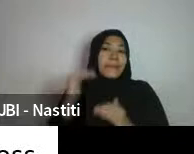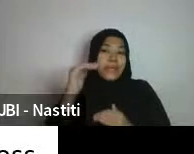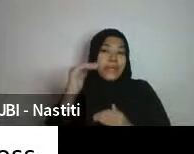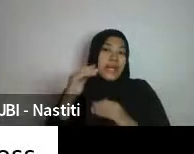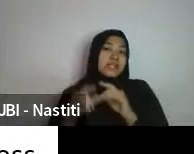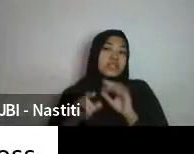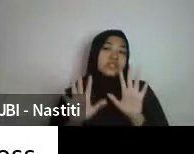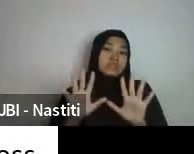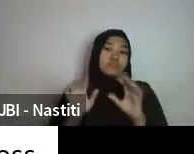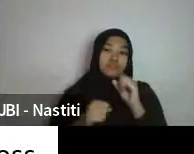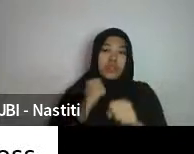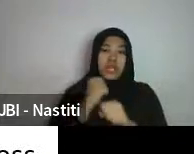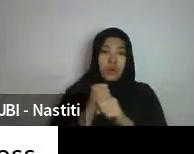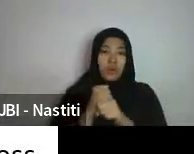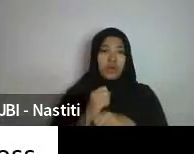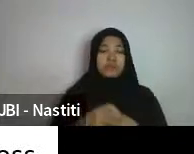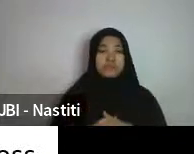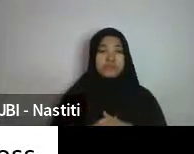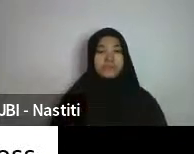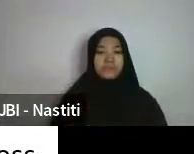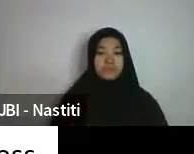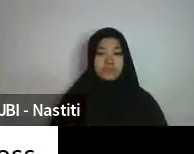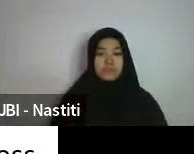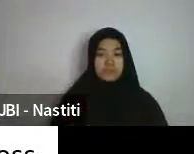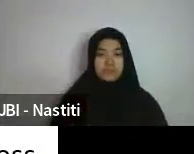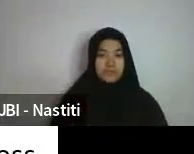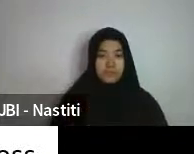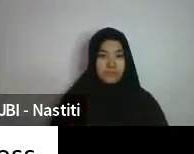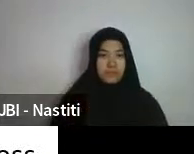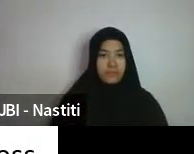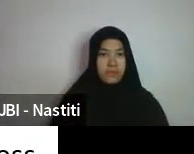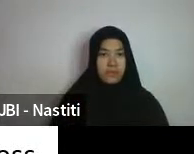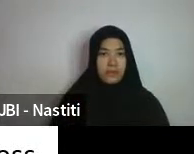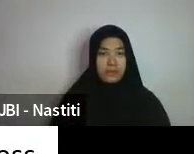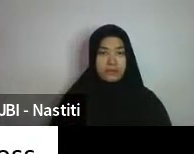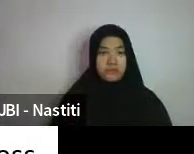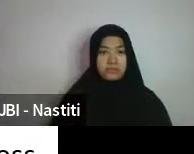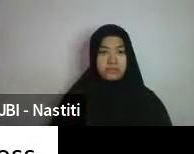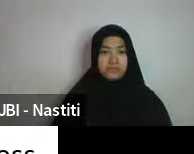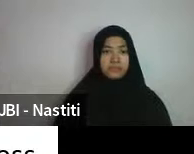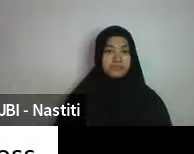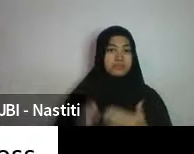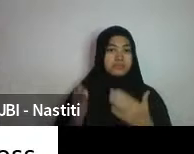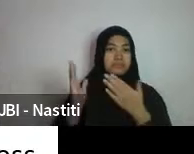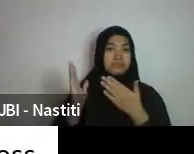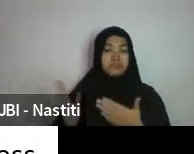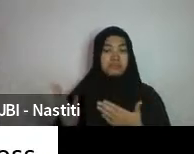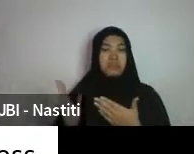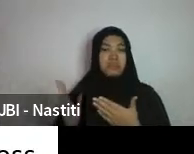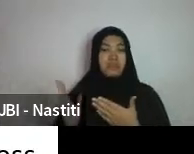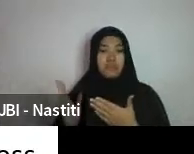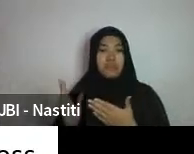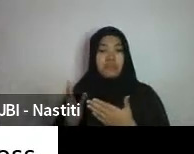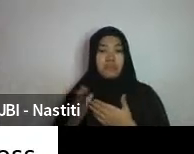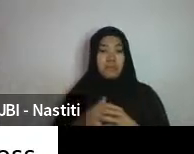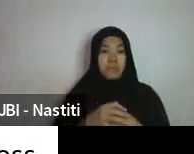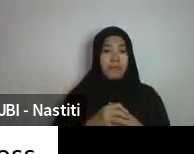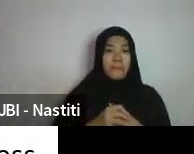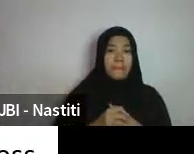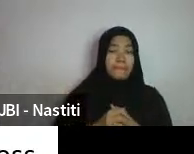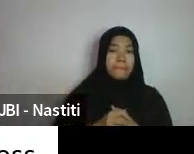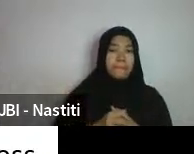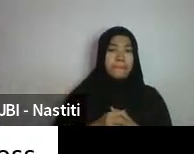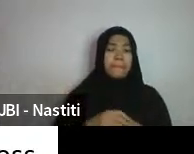the individual, and this was particularly in regard to difficulties associated with communication,